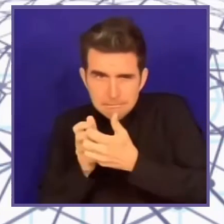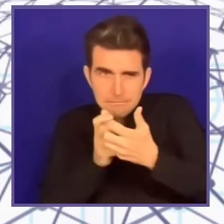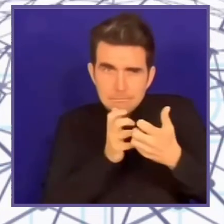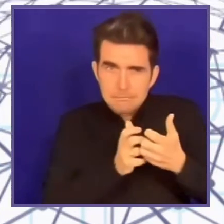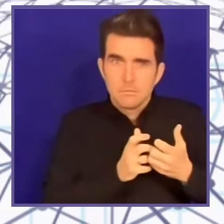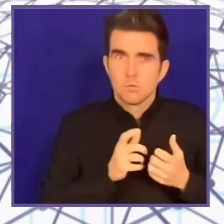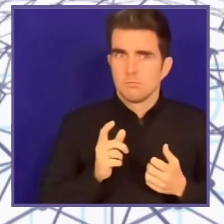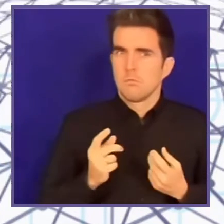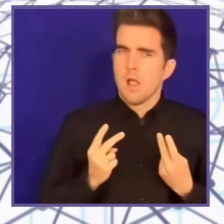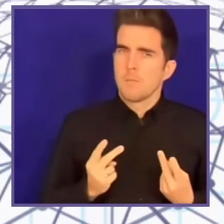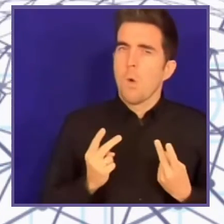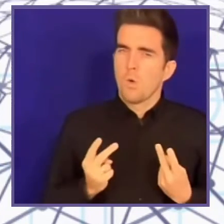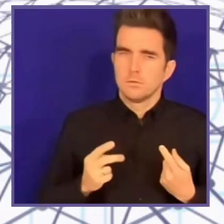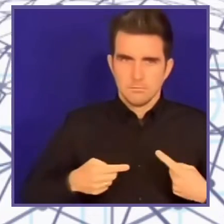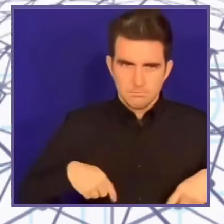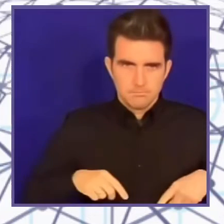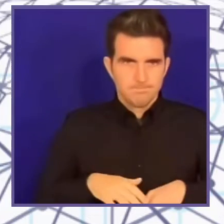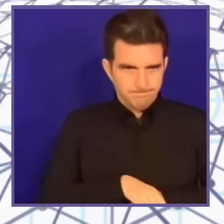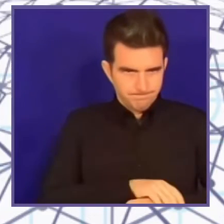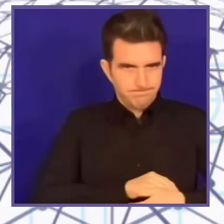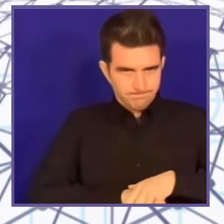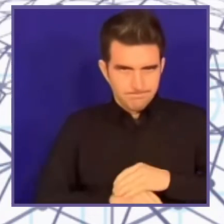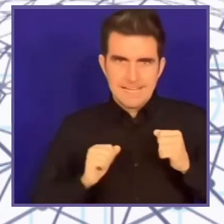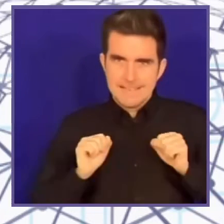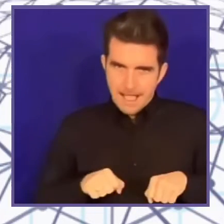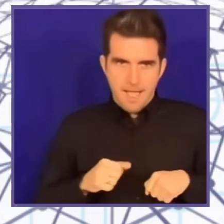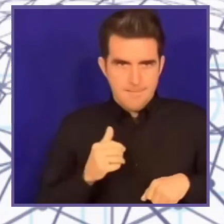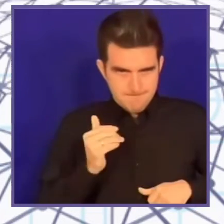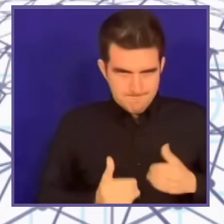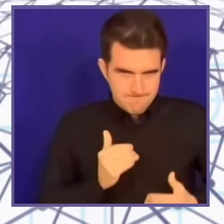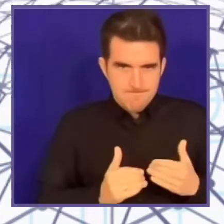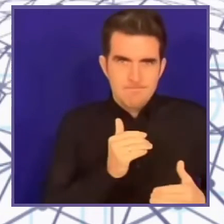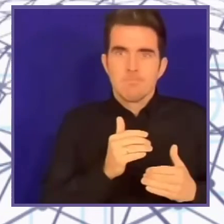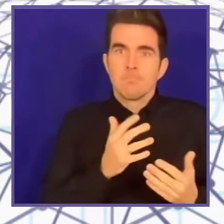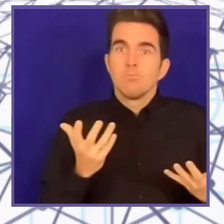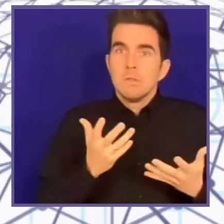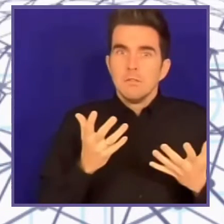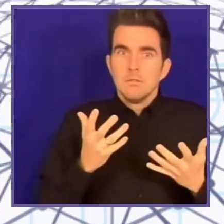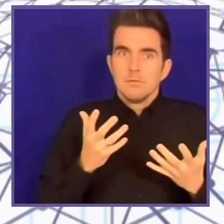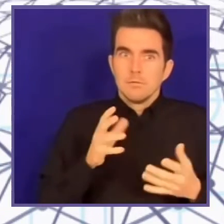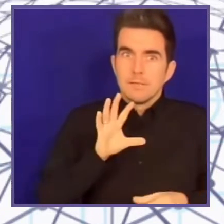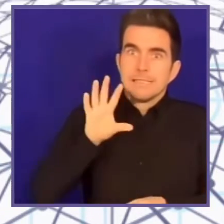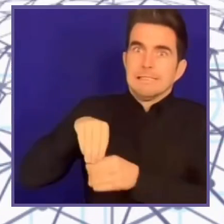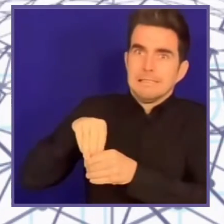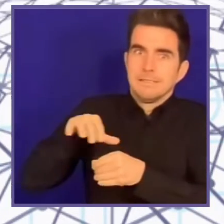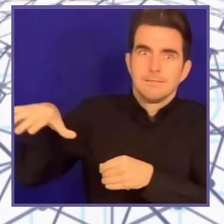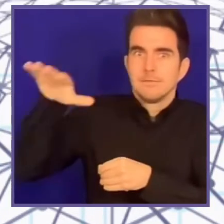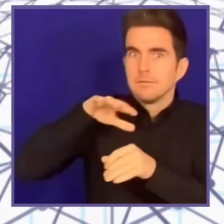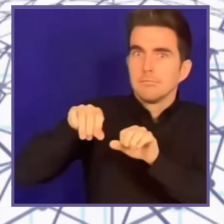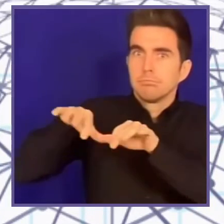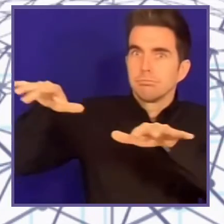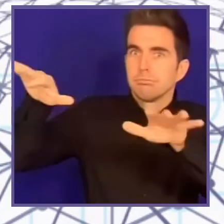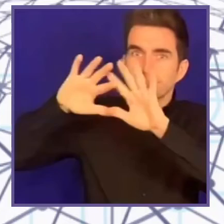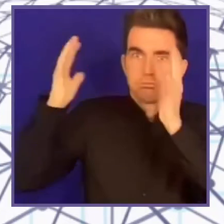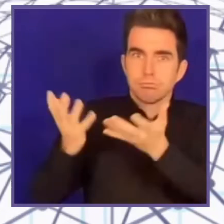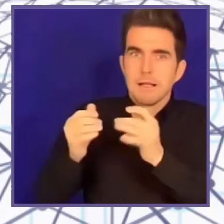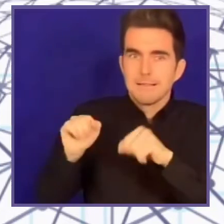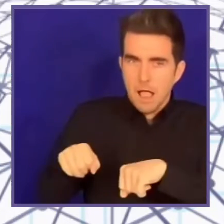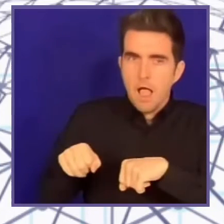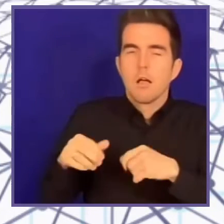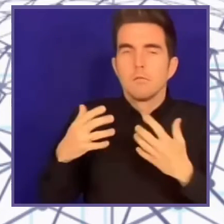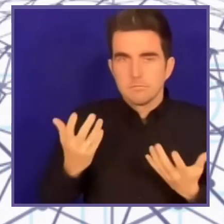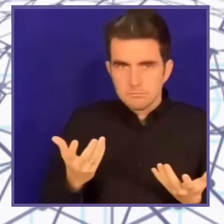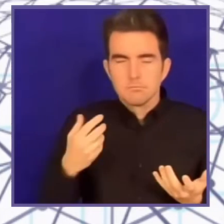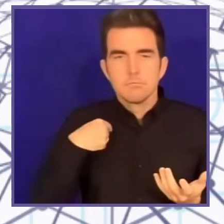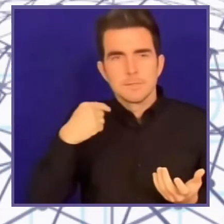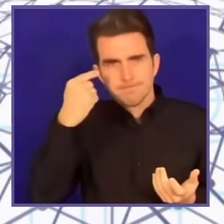work with partners across the world to make these devices accessible in different